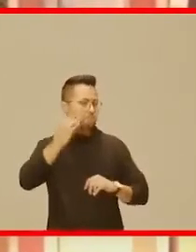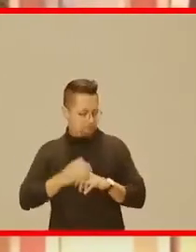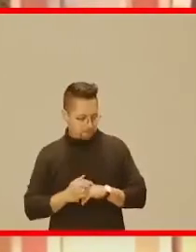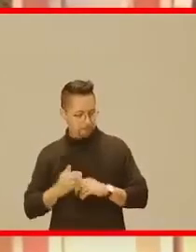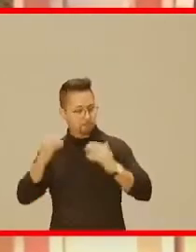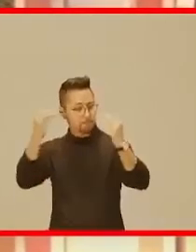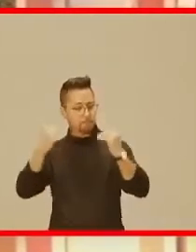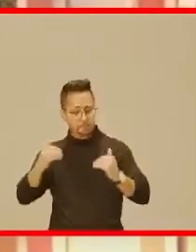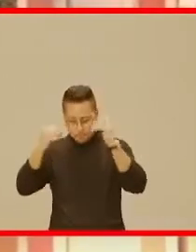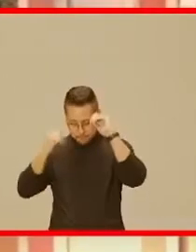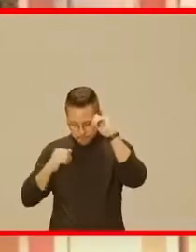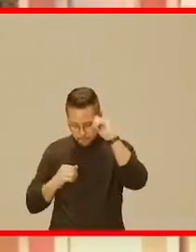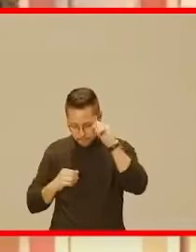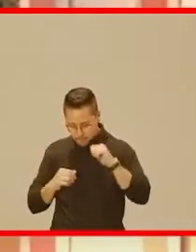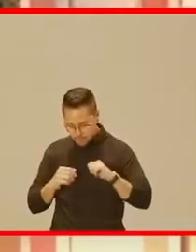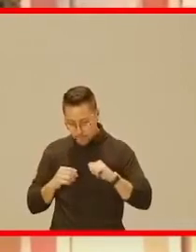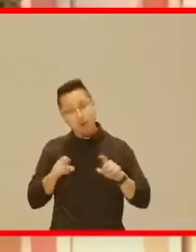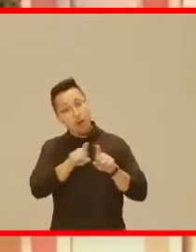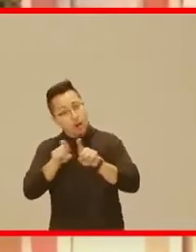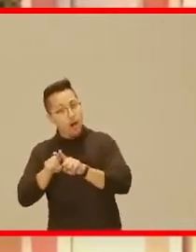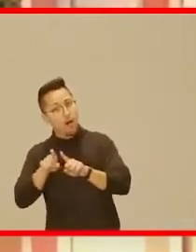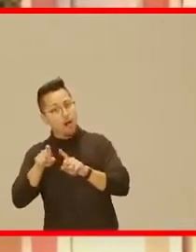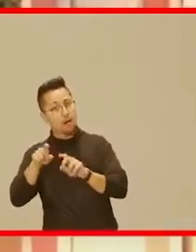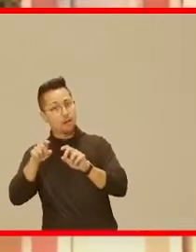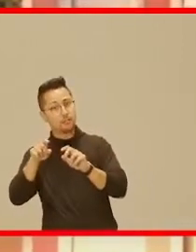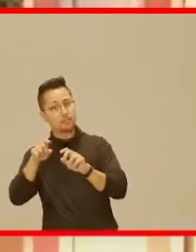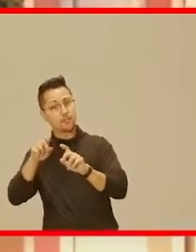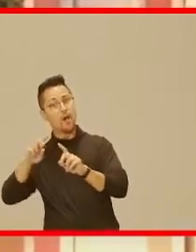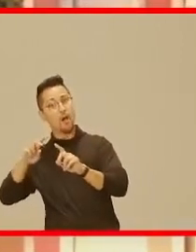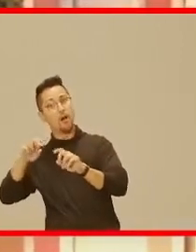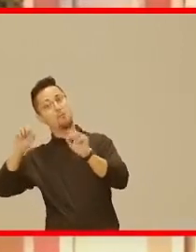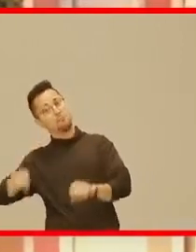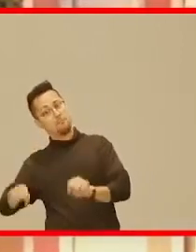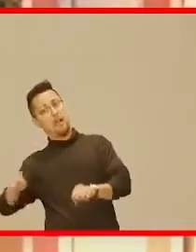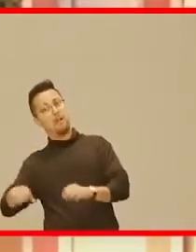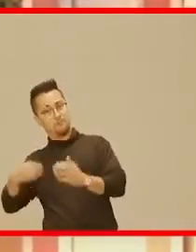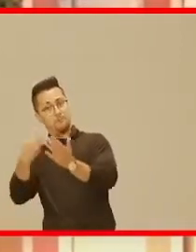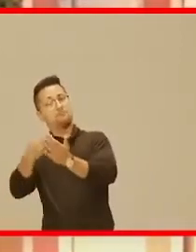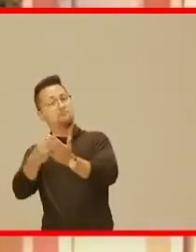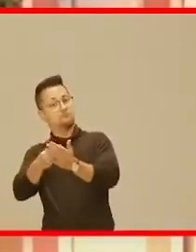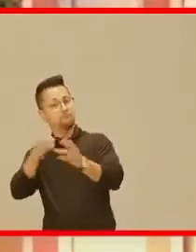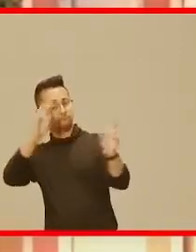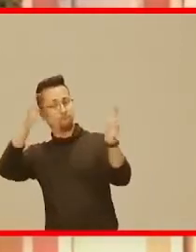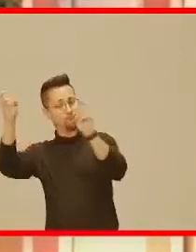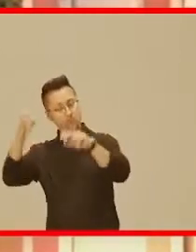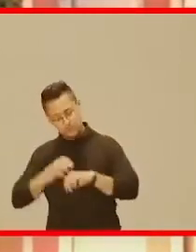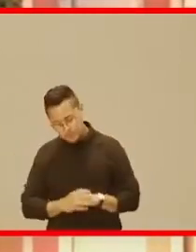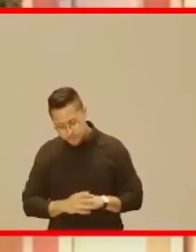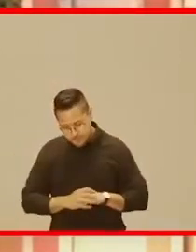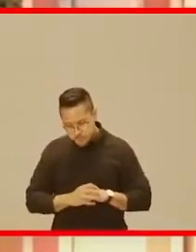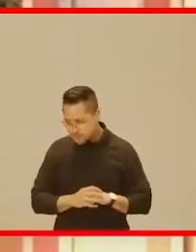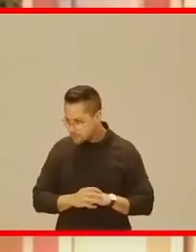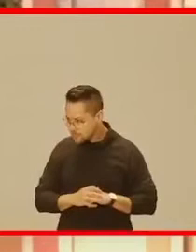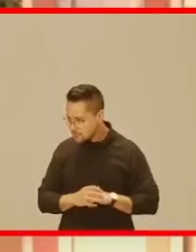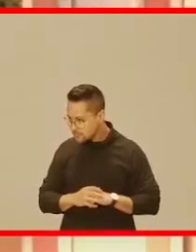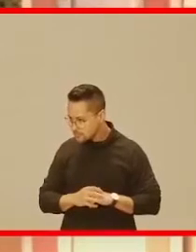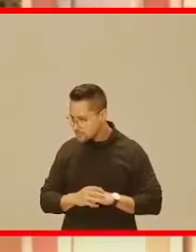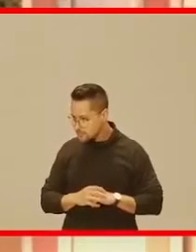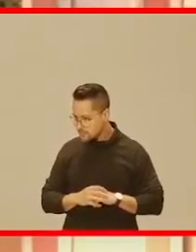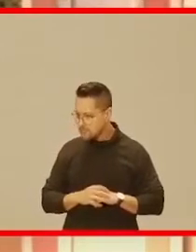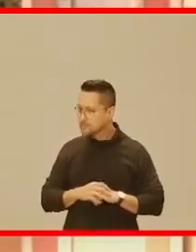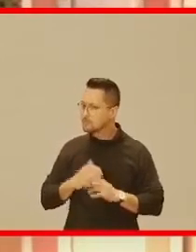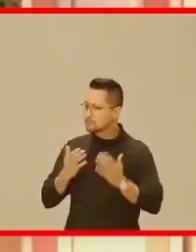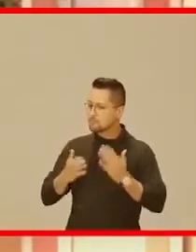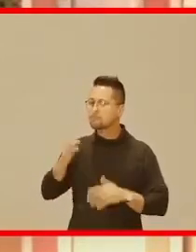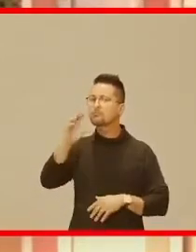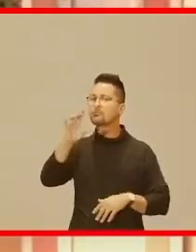that can be a funding issue. And I know there's also a lot of coordination between counties. That's an issue that I think David Darm probably